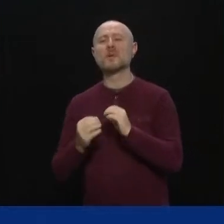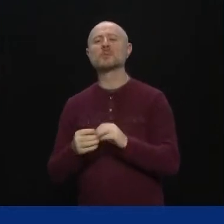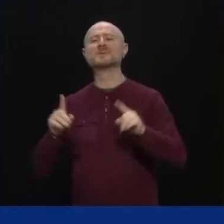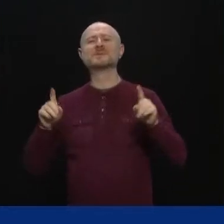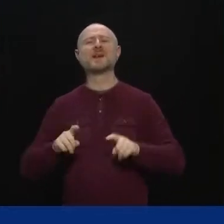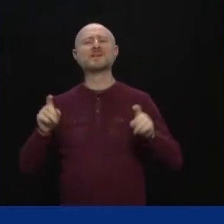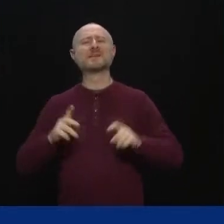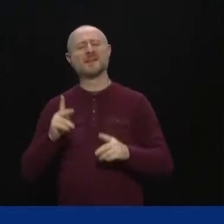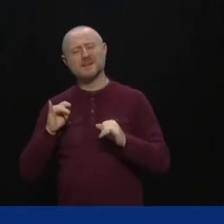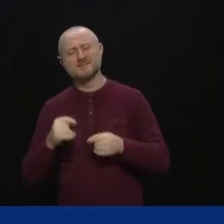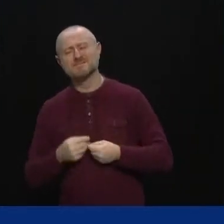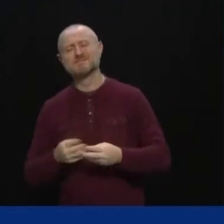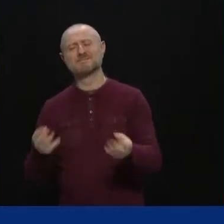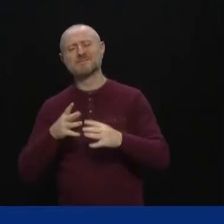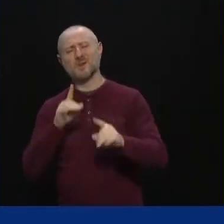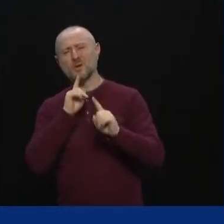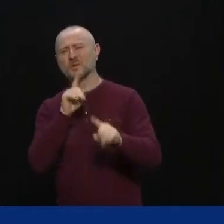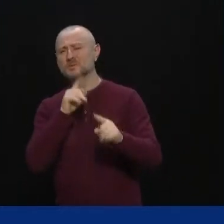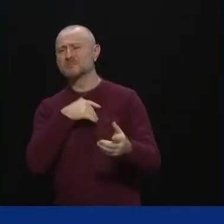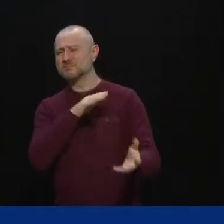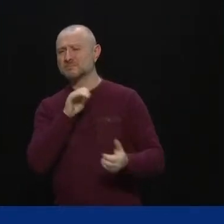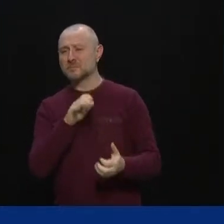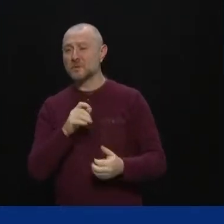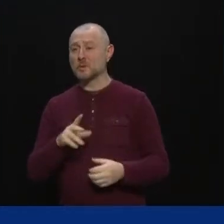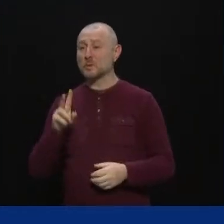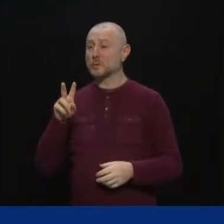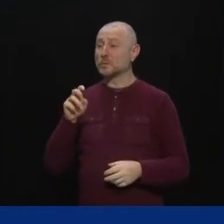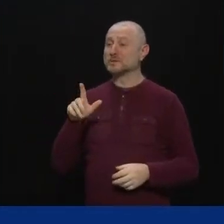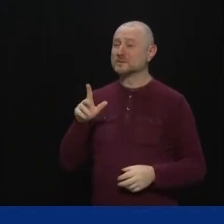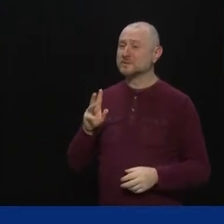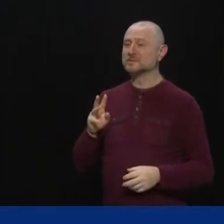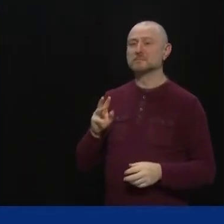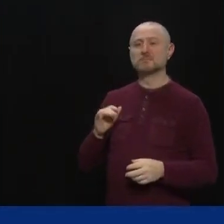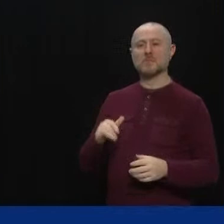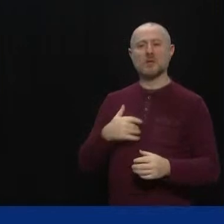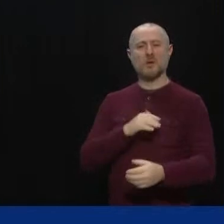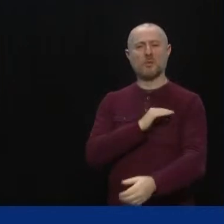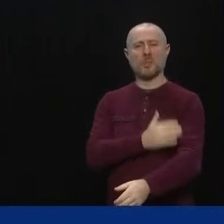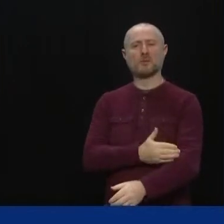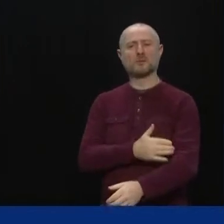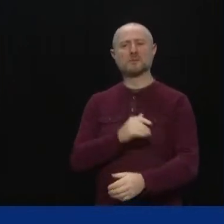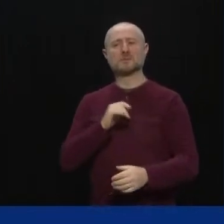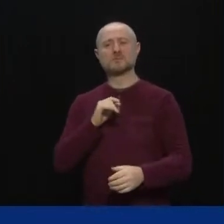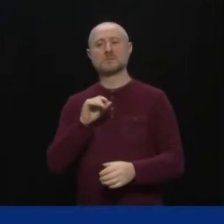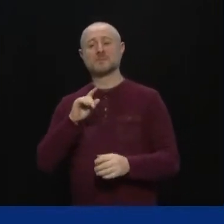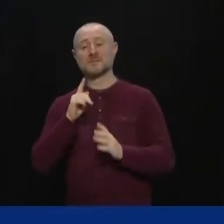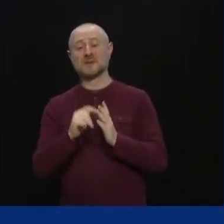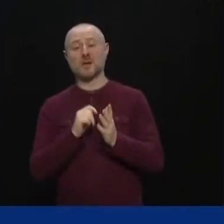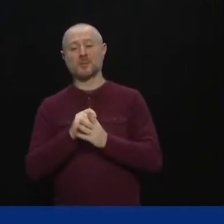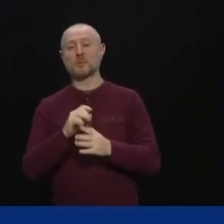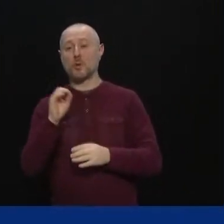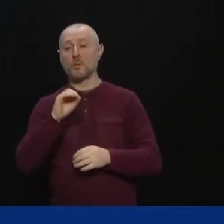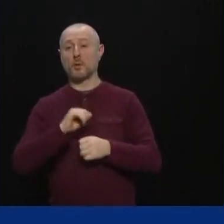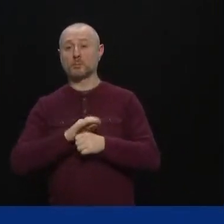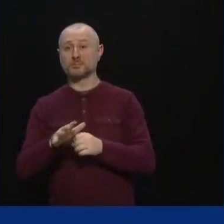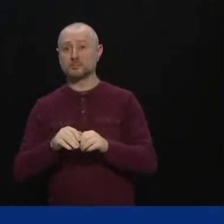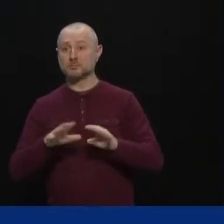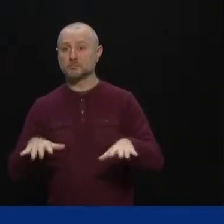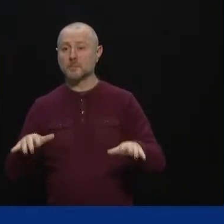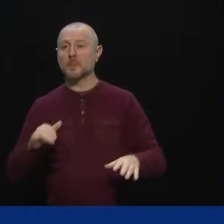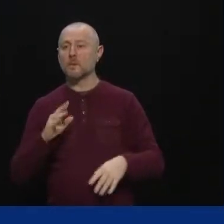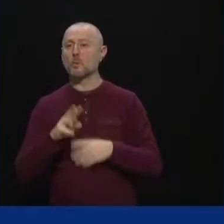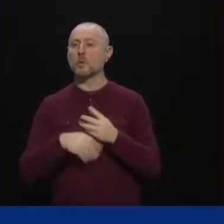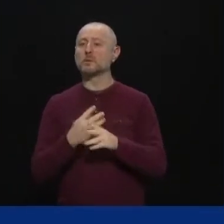are granted literally on November 26th, when Omicron was first identified and first named by the World Health